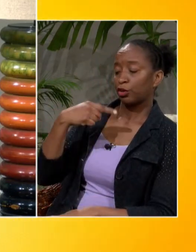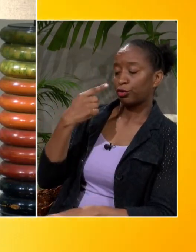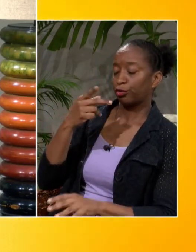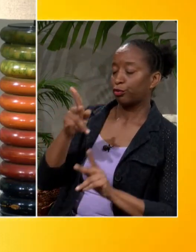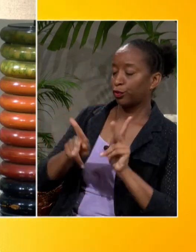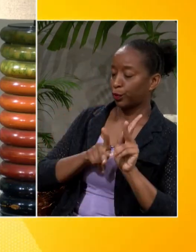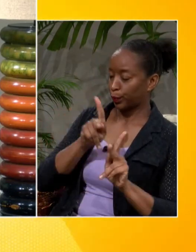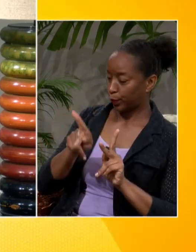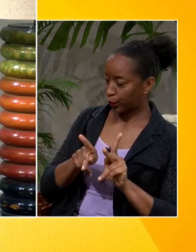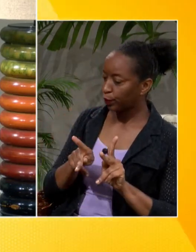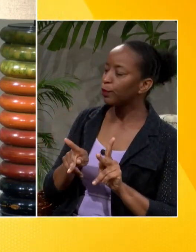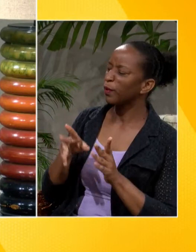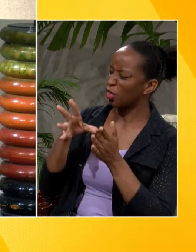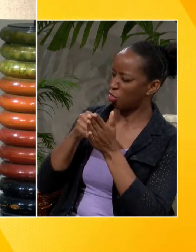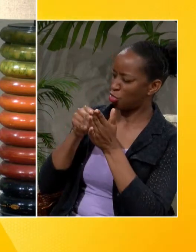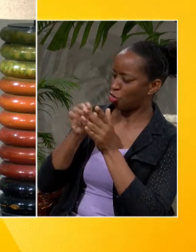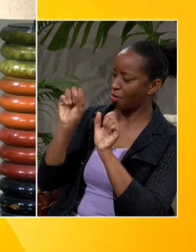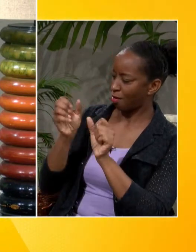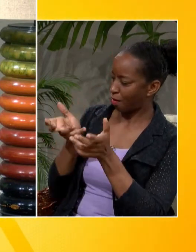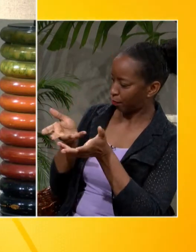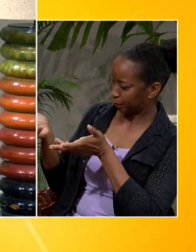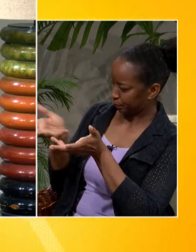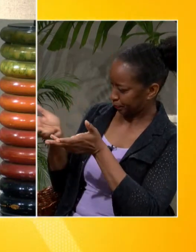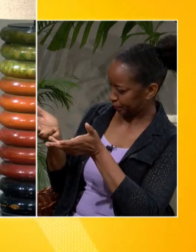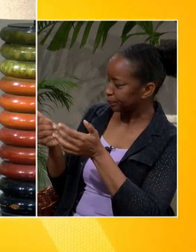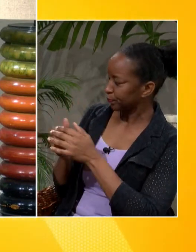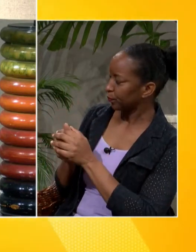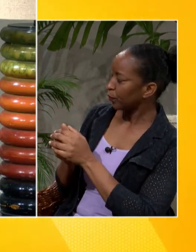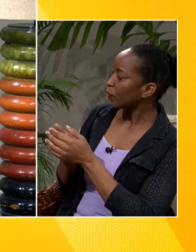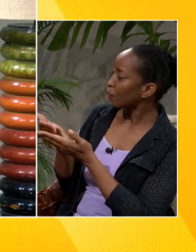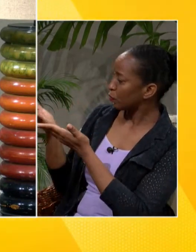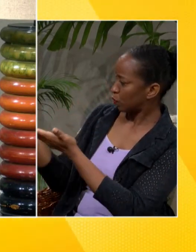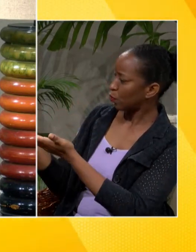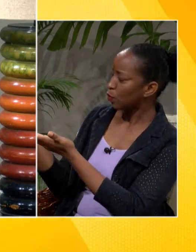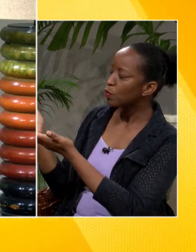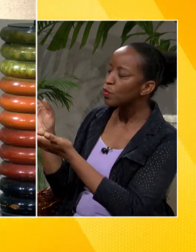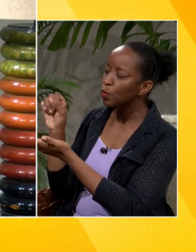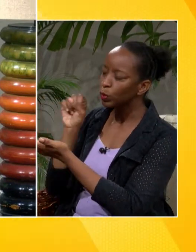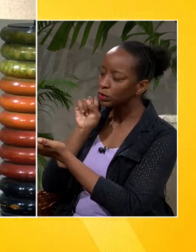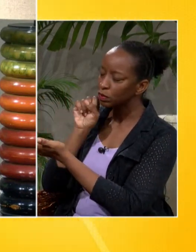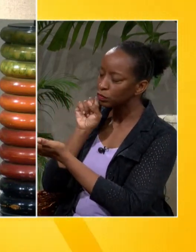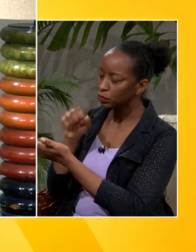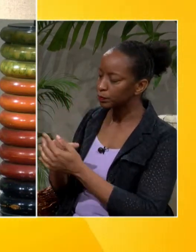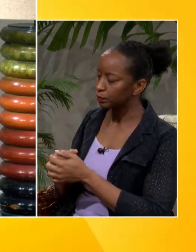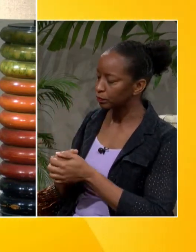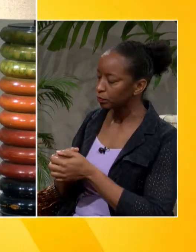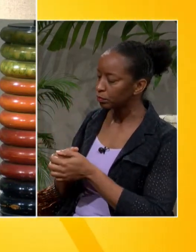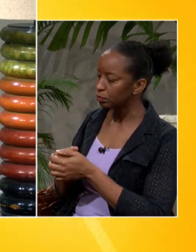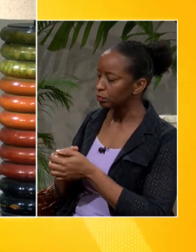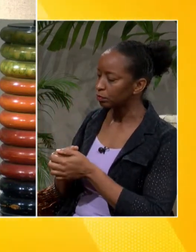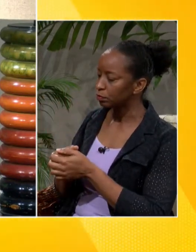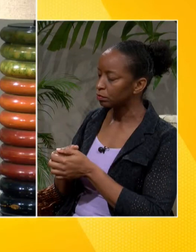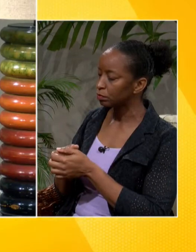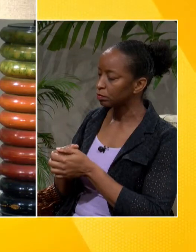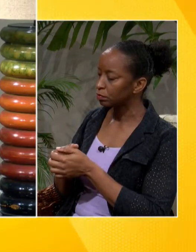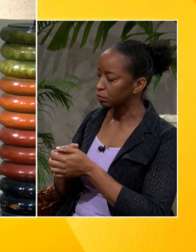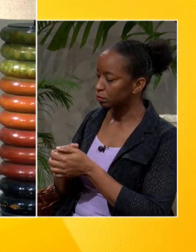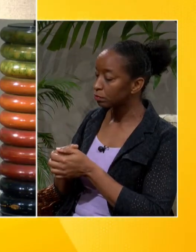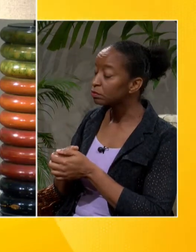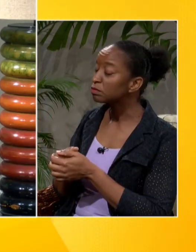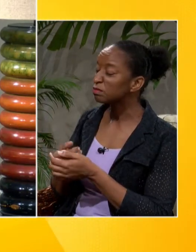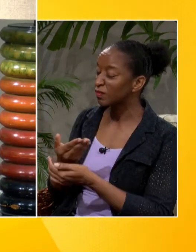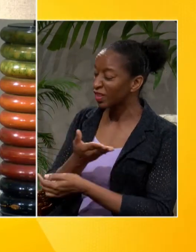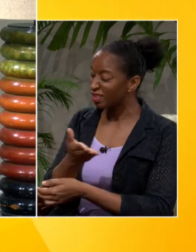of communication. For you, Madam President, for you, Sandra, talk to me about some of the challenges that the